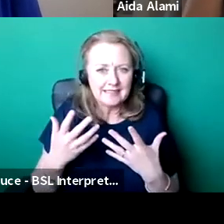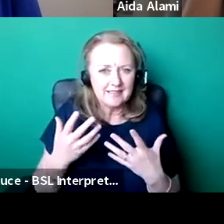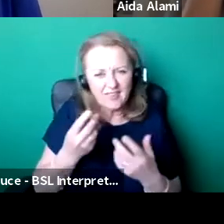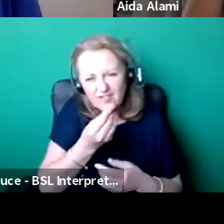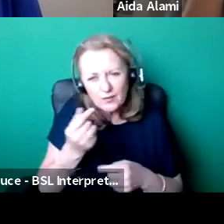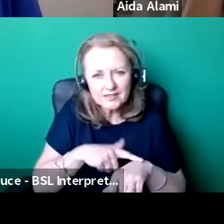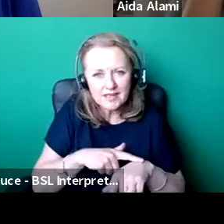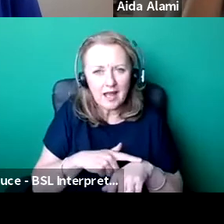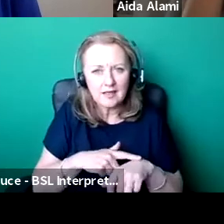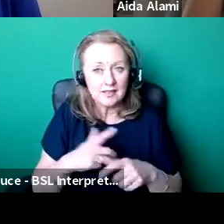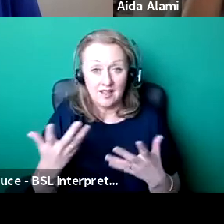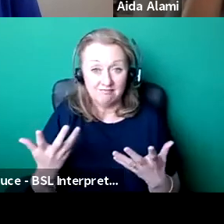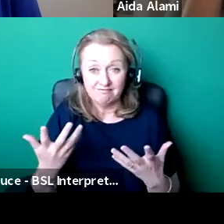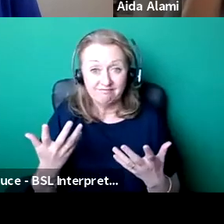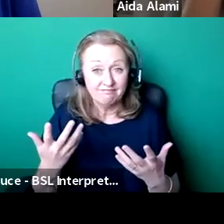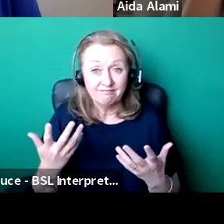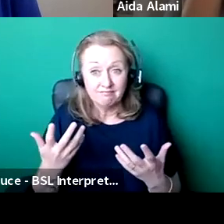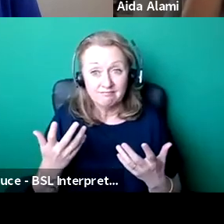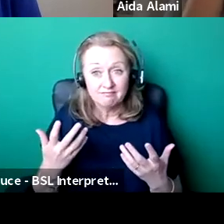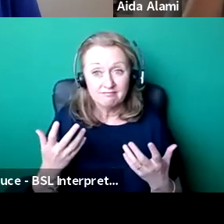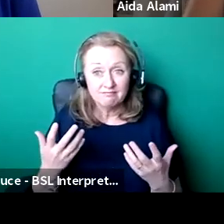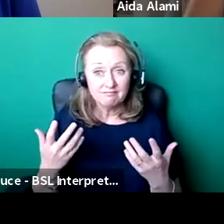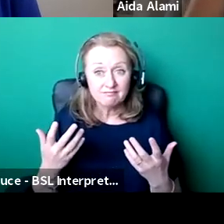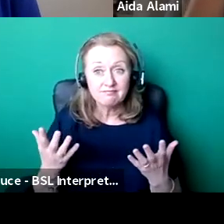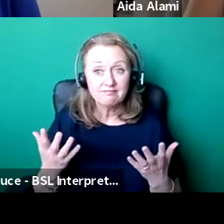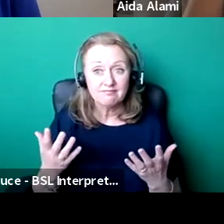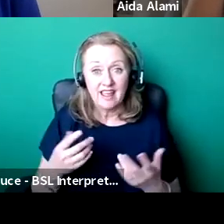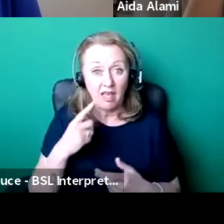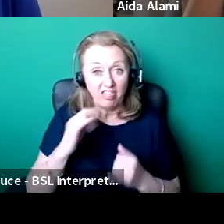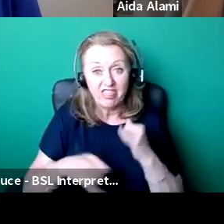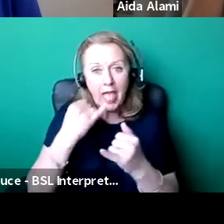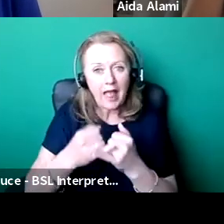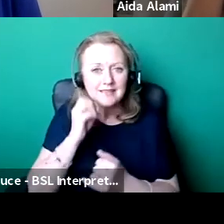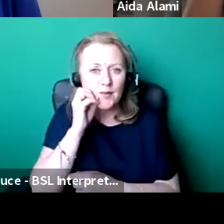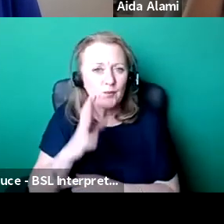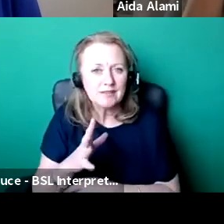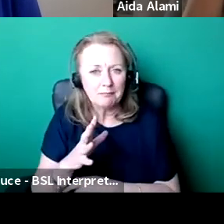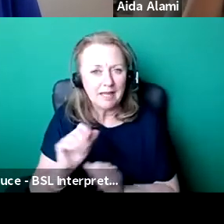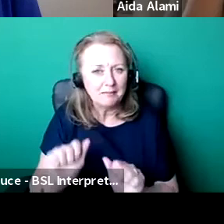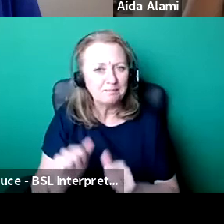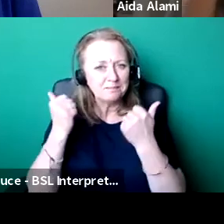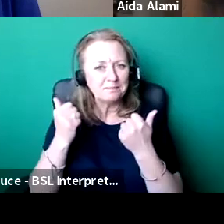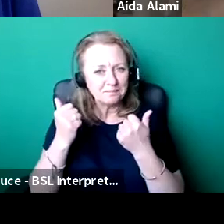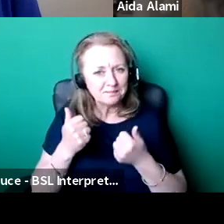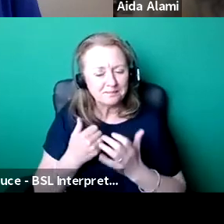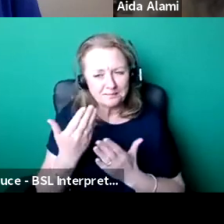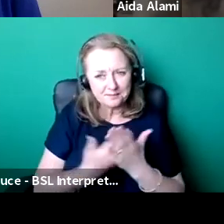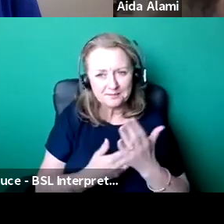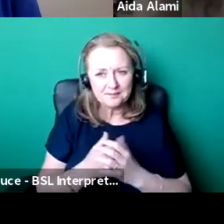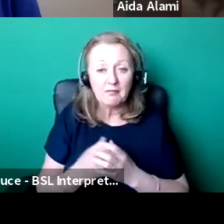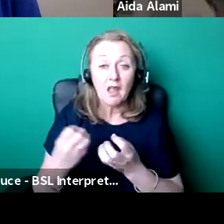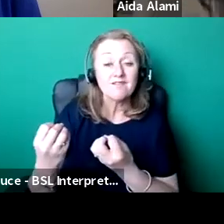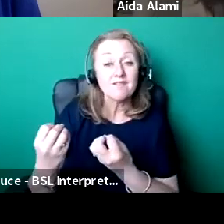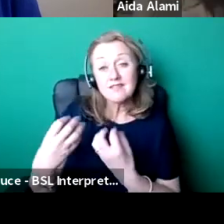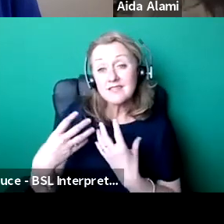this would not be the production at the end. And for the feedback,